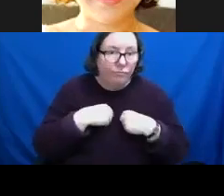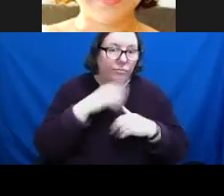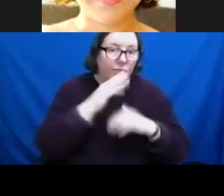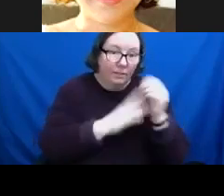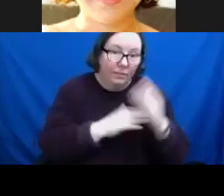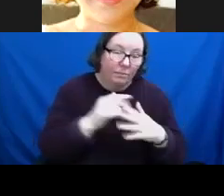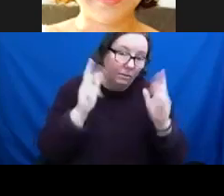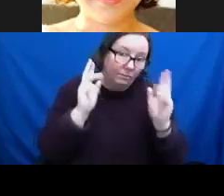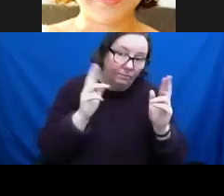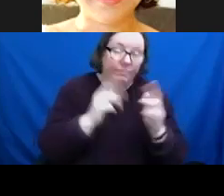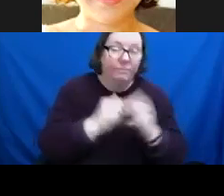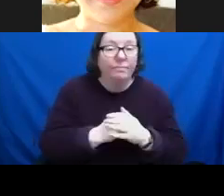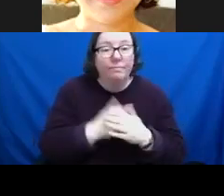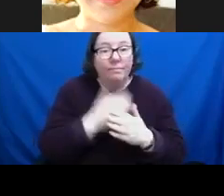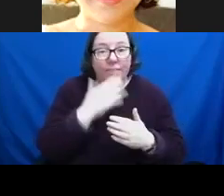Thank you.